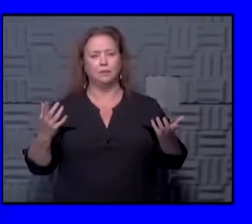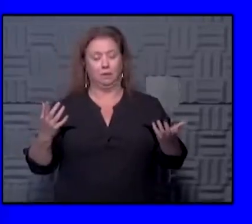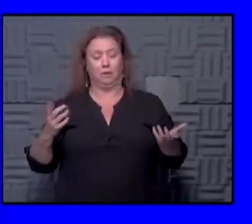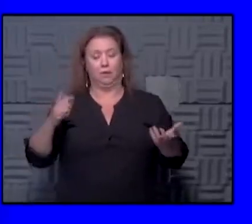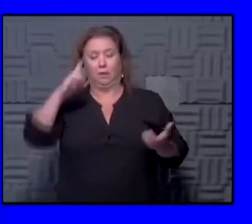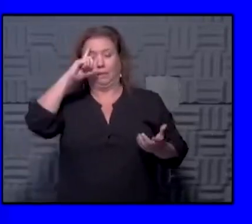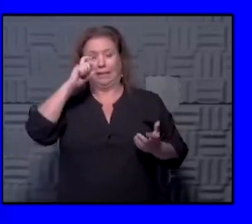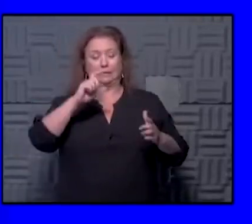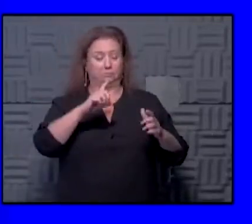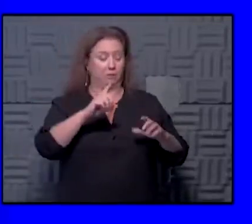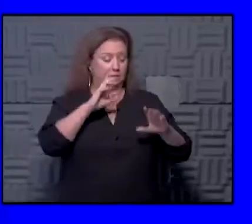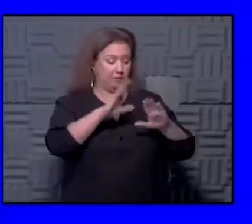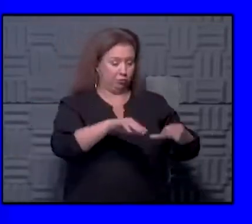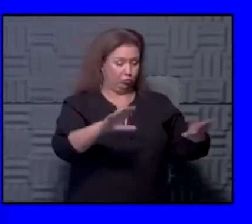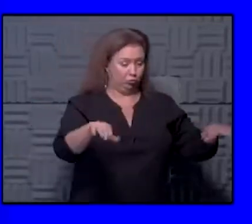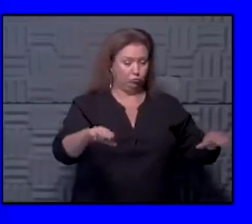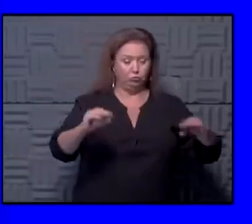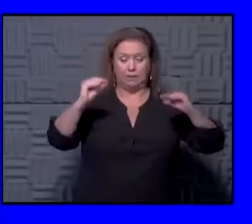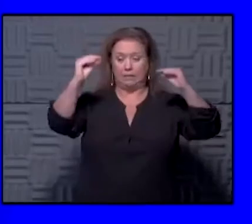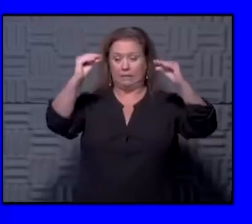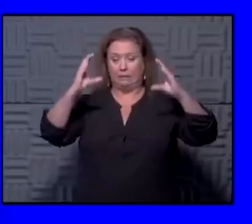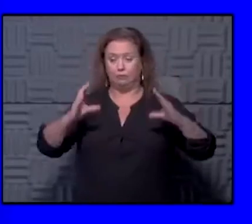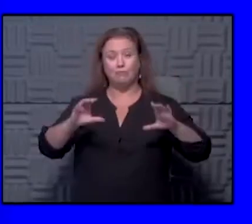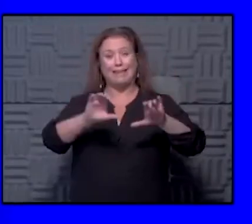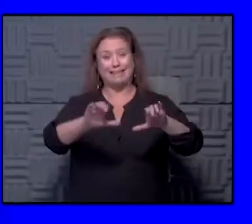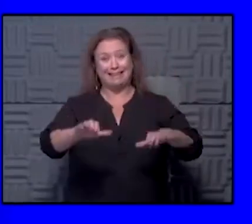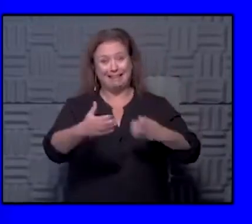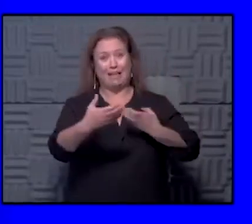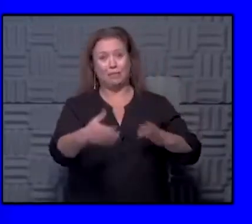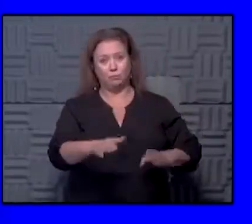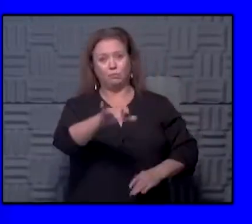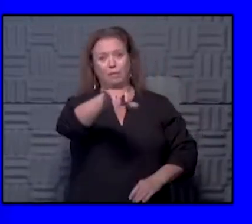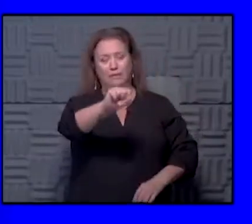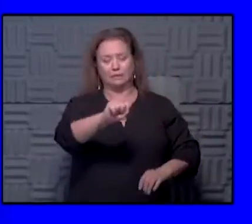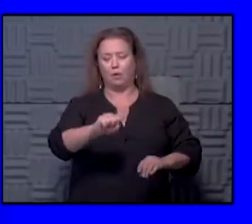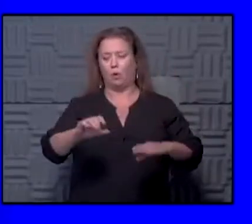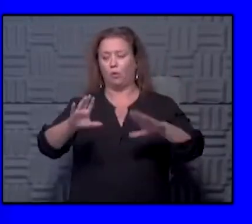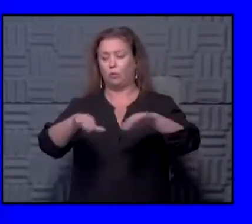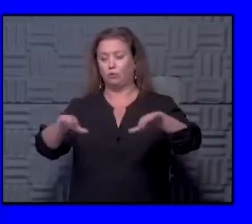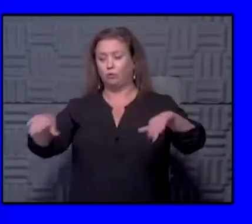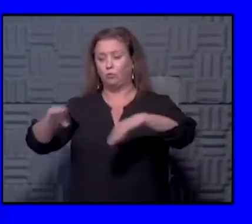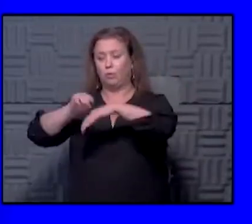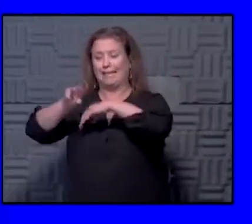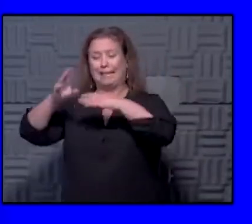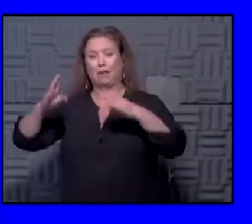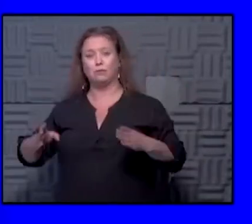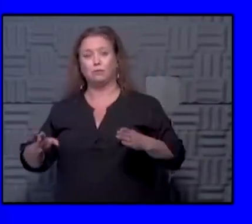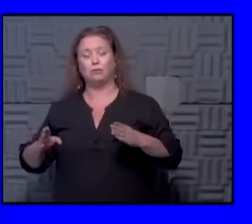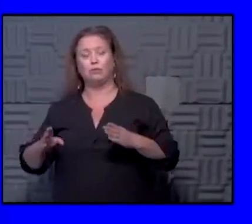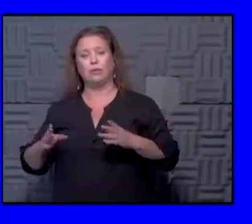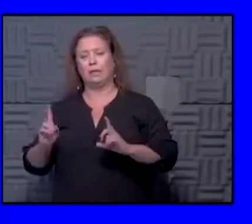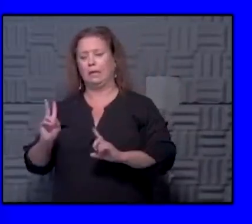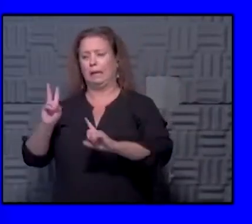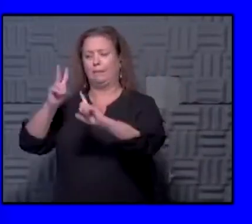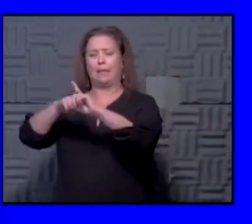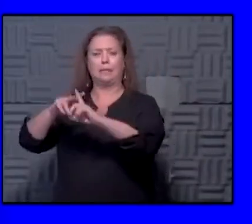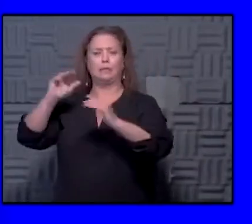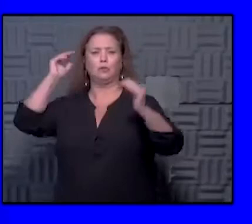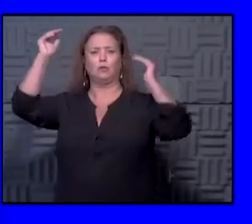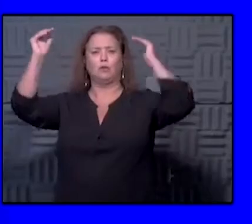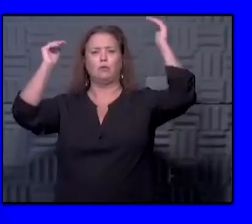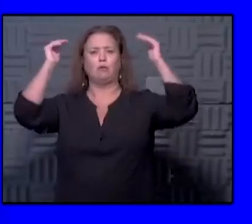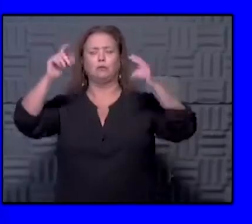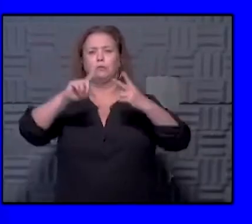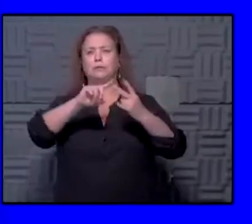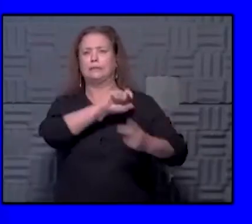only the children and the teachers in the classroom or the children with the counselors, this goes to the adults and